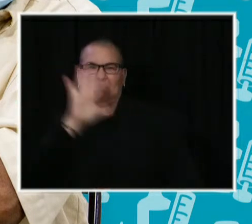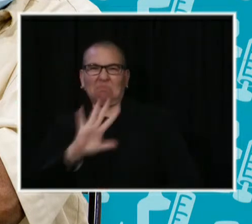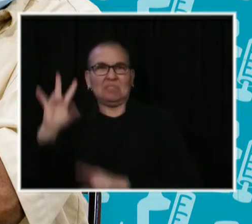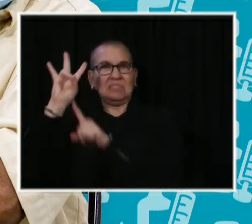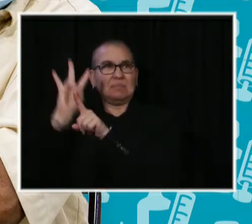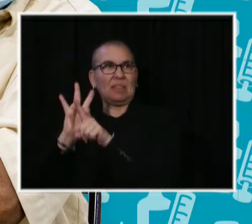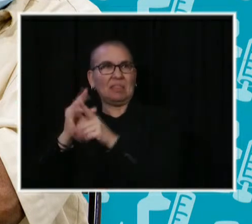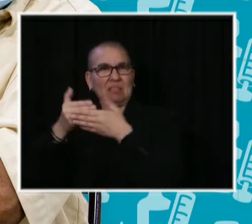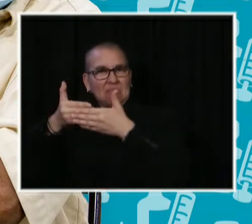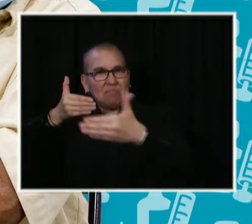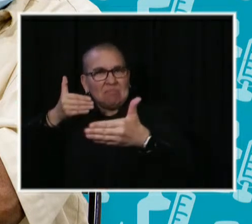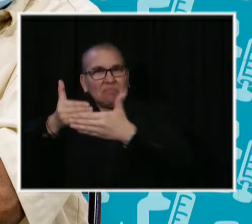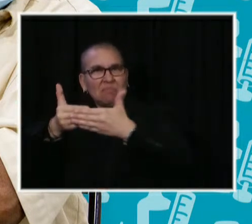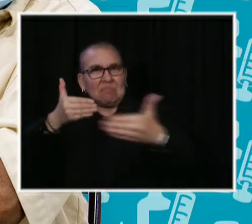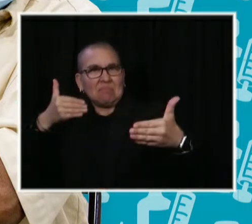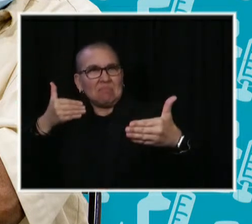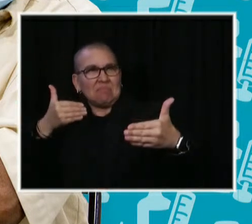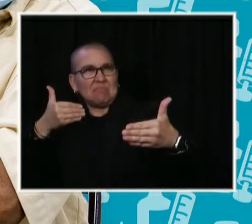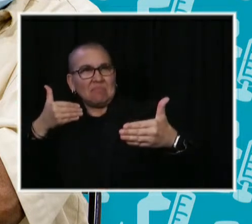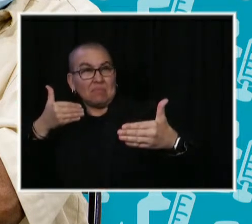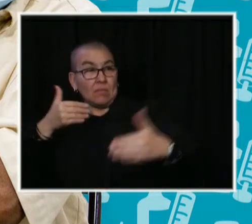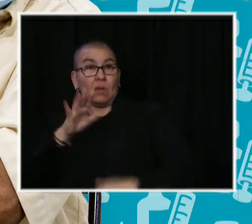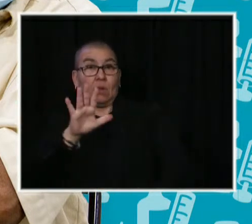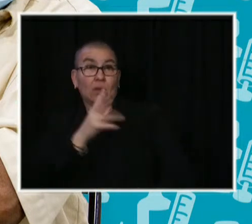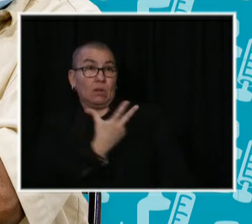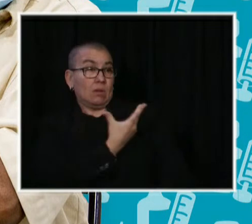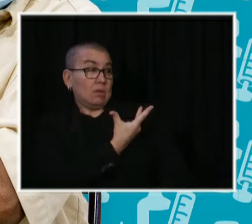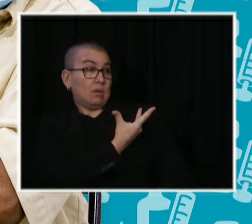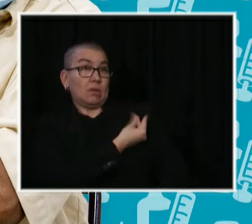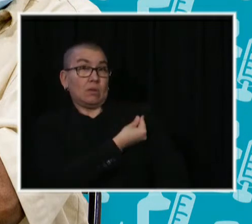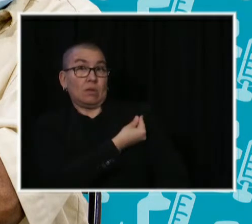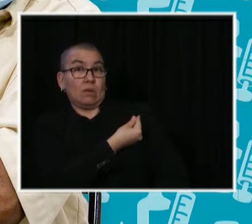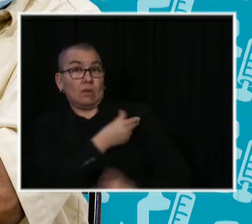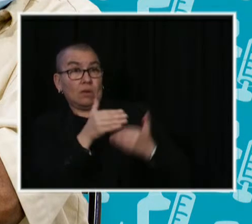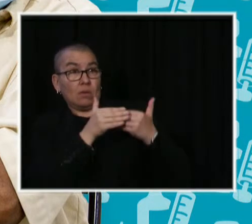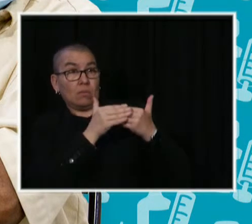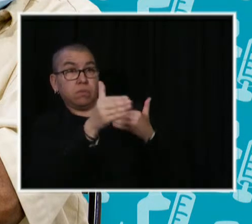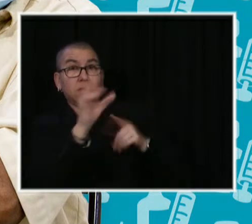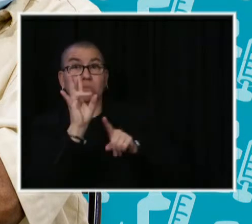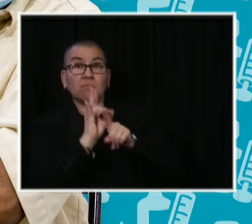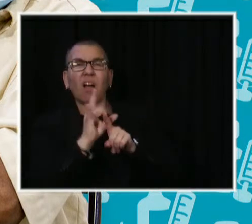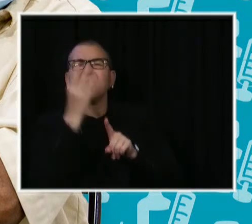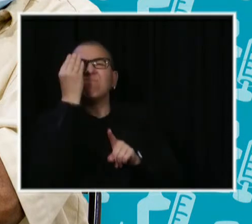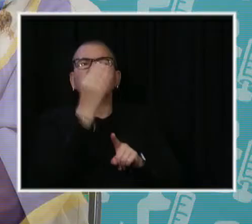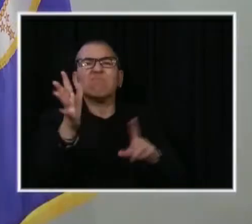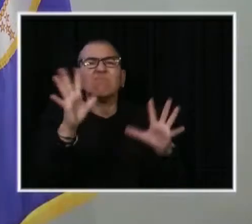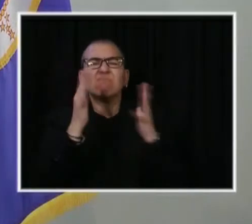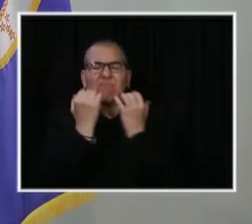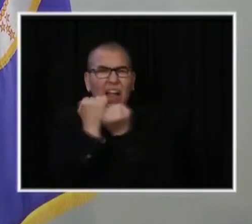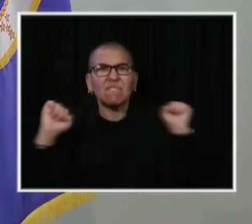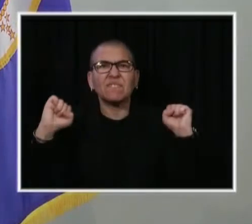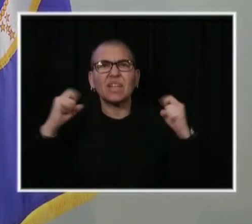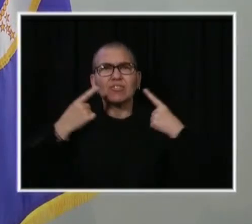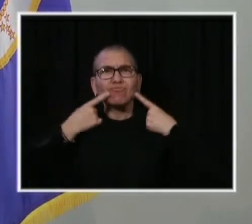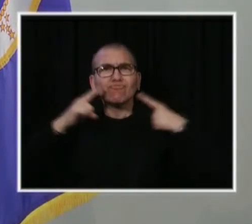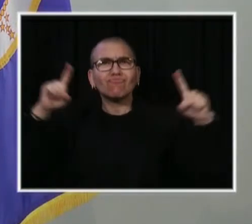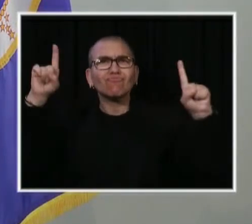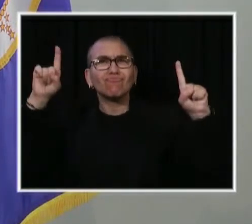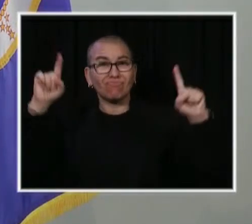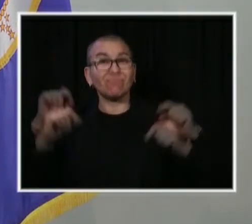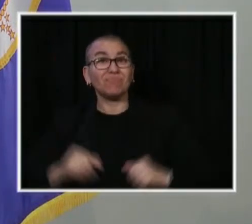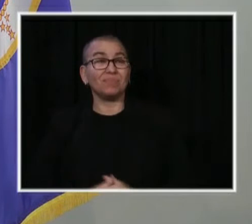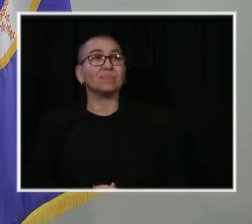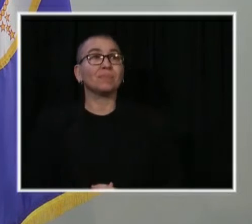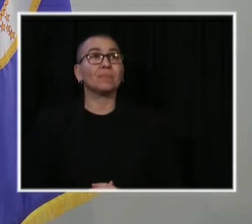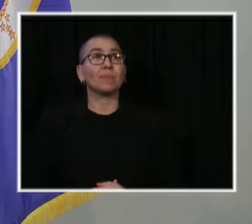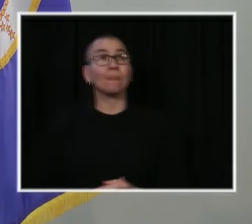they are incredibly safe and almost unimaginably effective. At this point in time, if you get this vaccine,